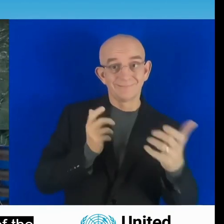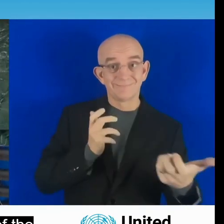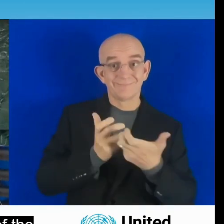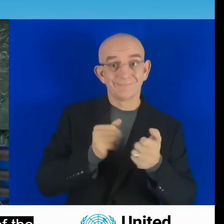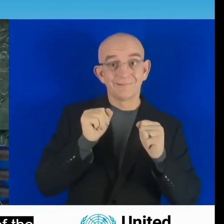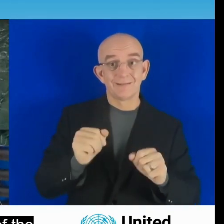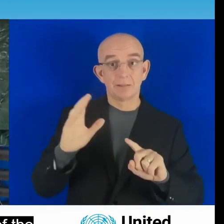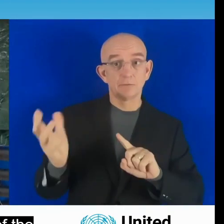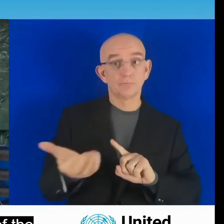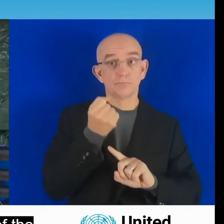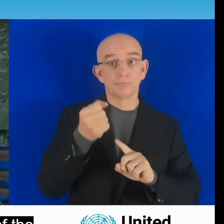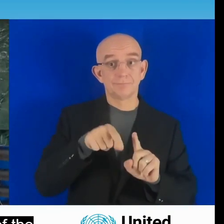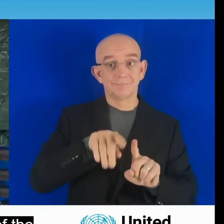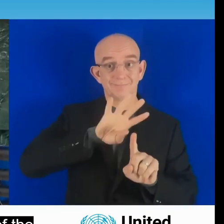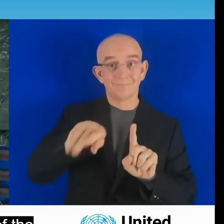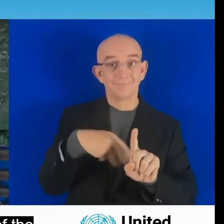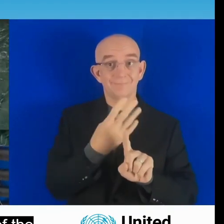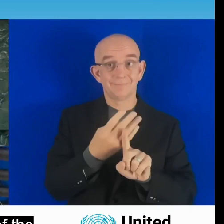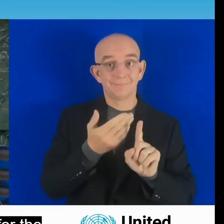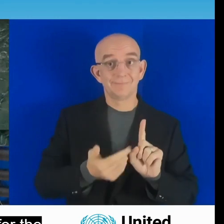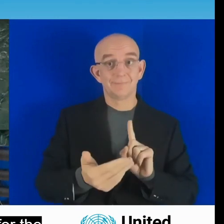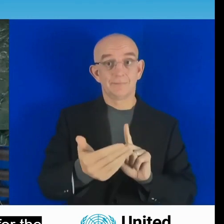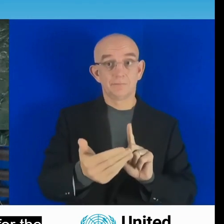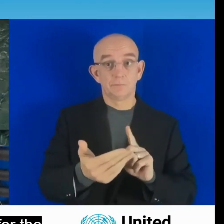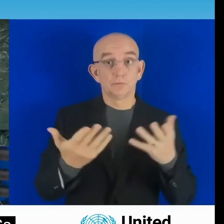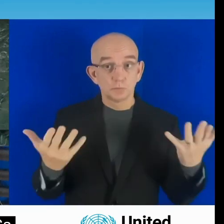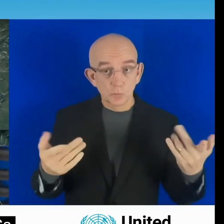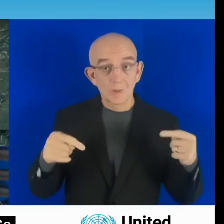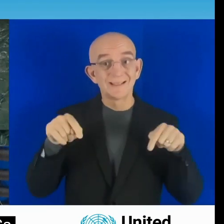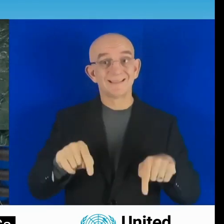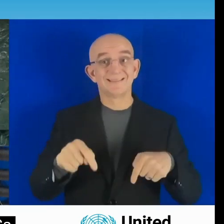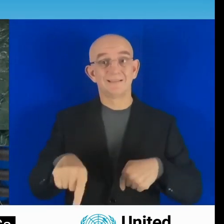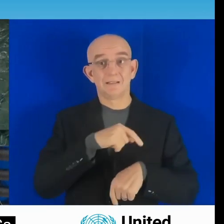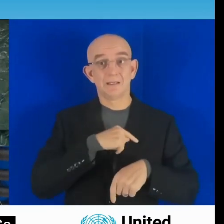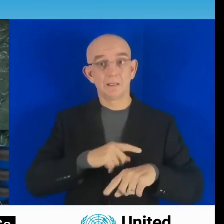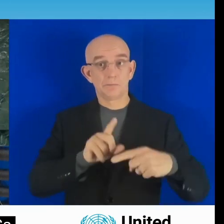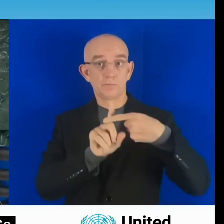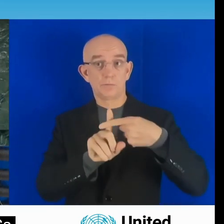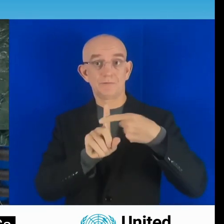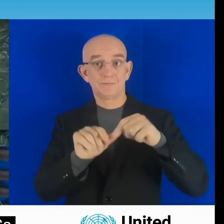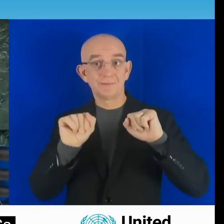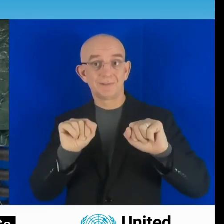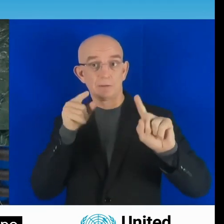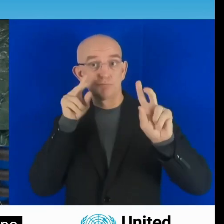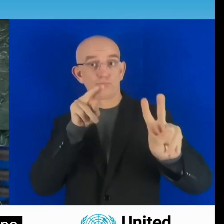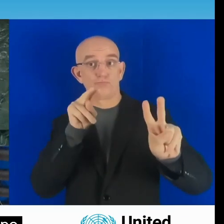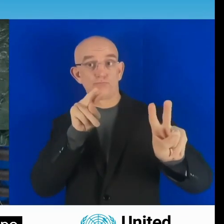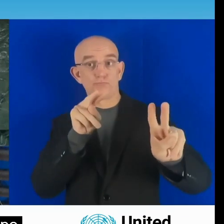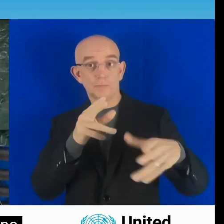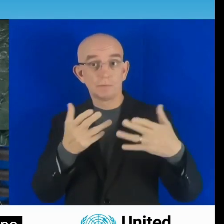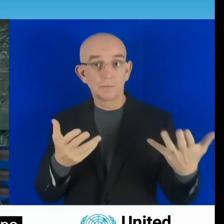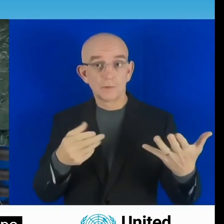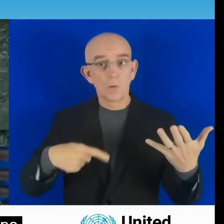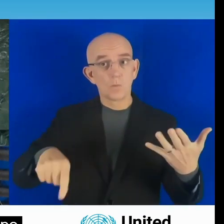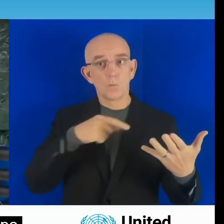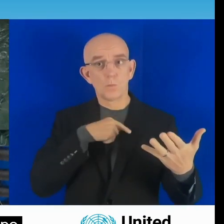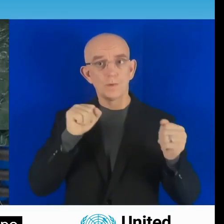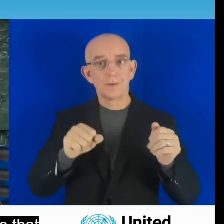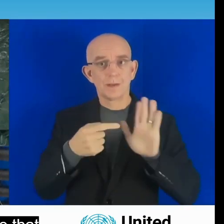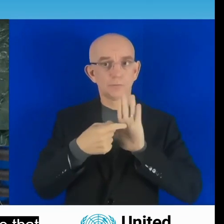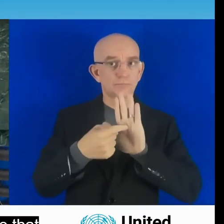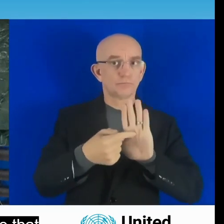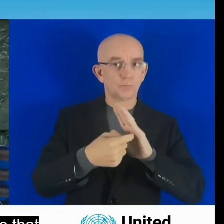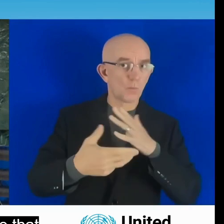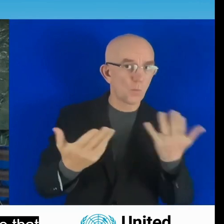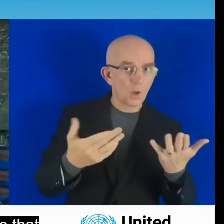hope, let us highlight the issue that could have made this pact more inclusive and meaningful. Madam President,